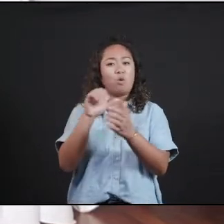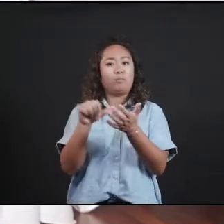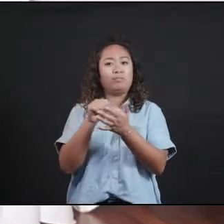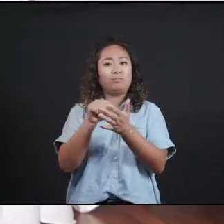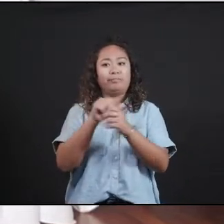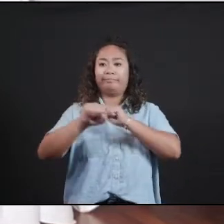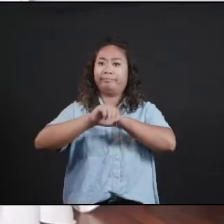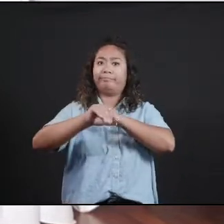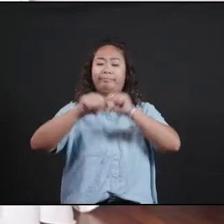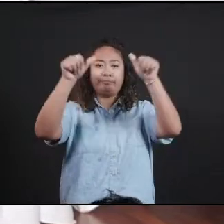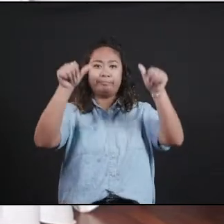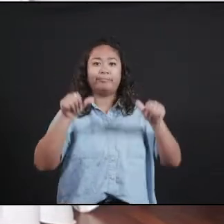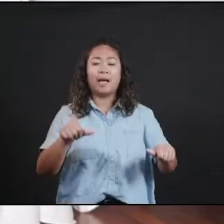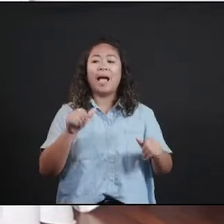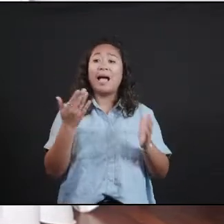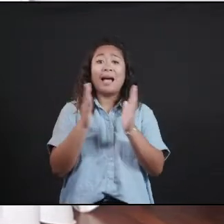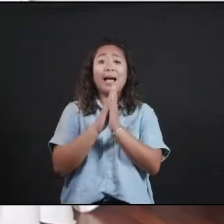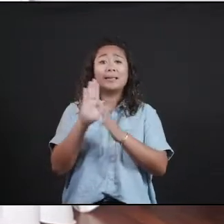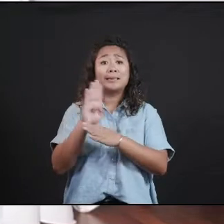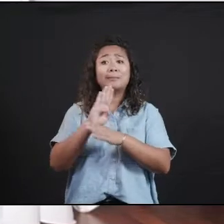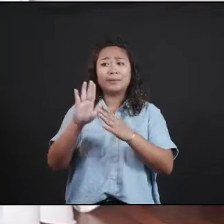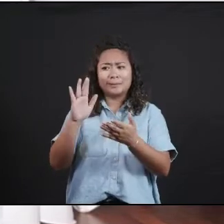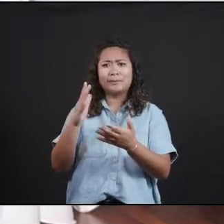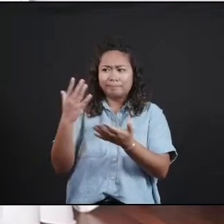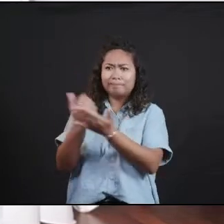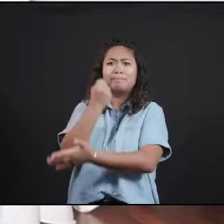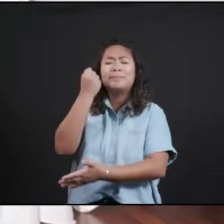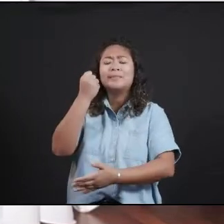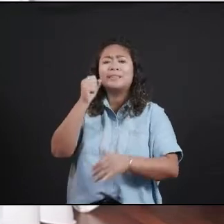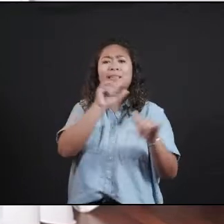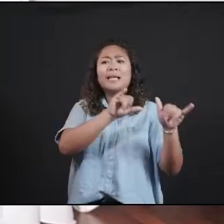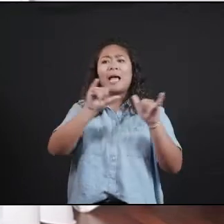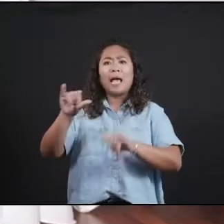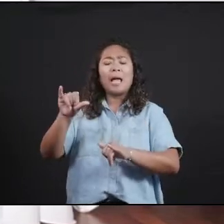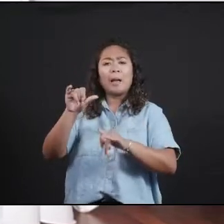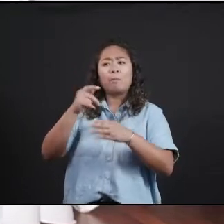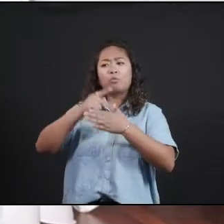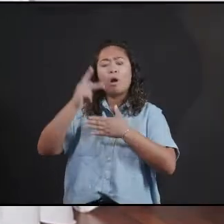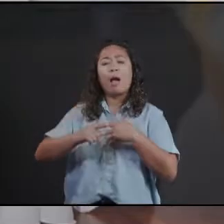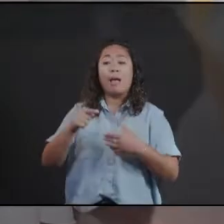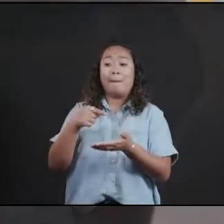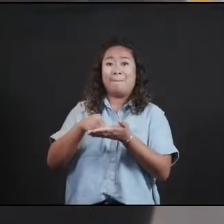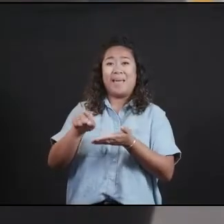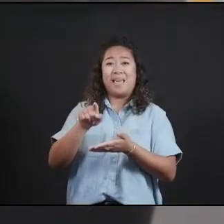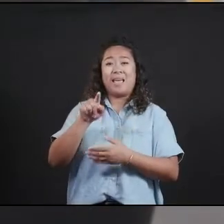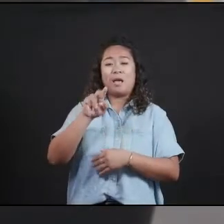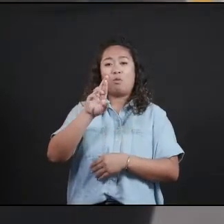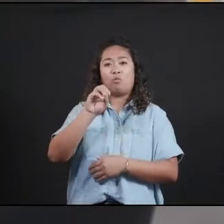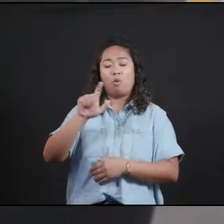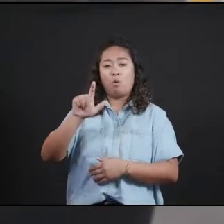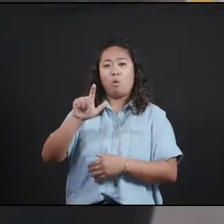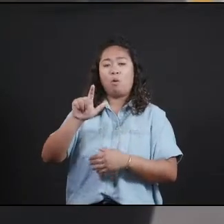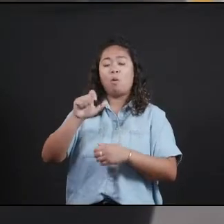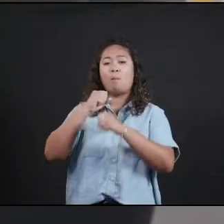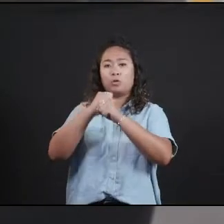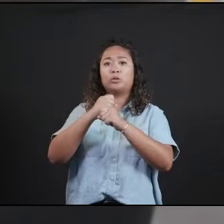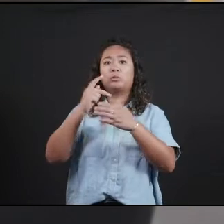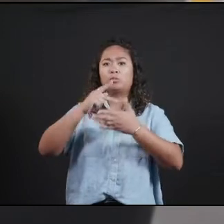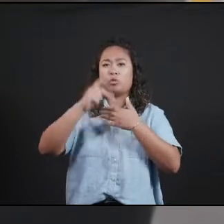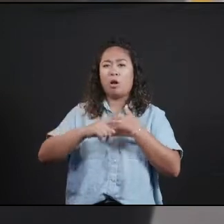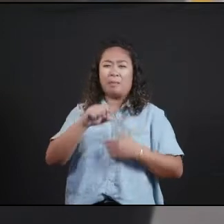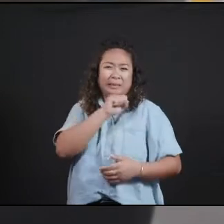the opportunities this pandemic will provide us. We must nurture our economy and be ready to execute on behalf